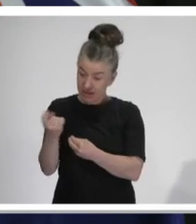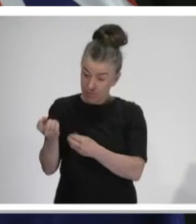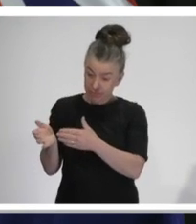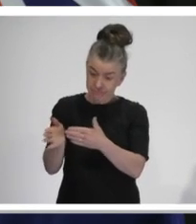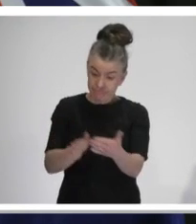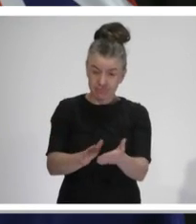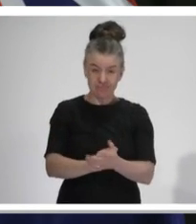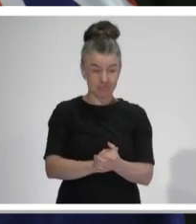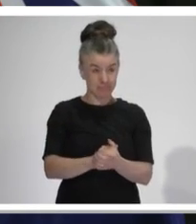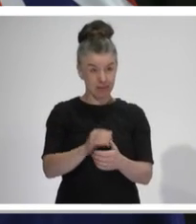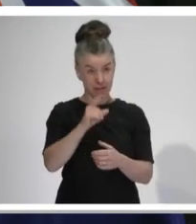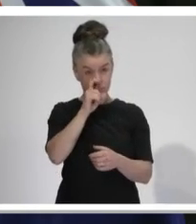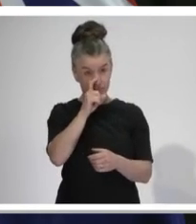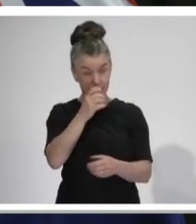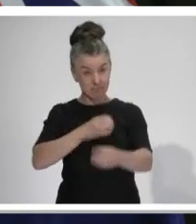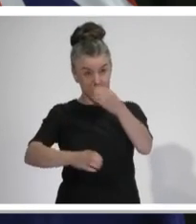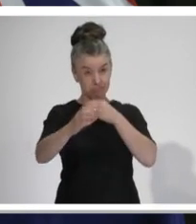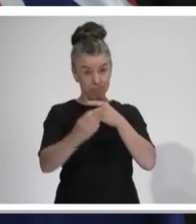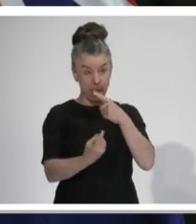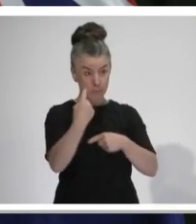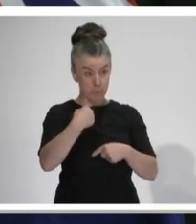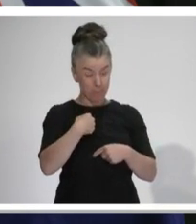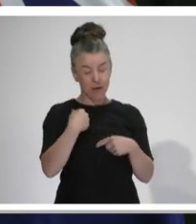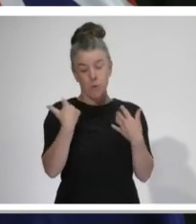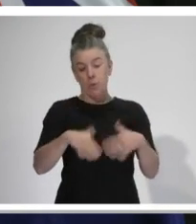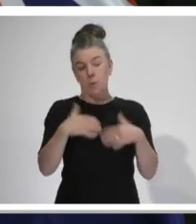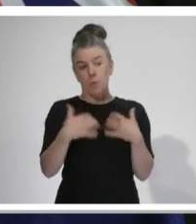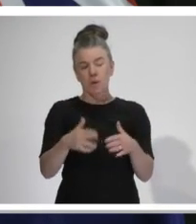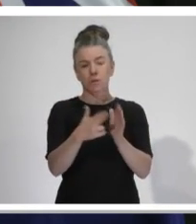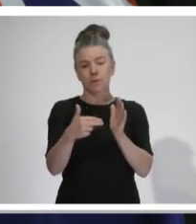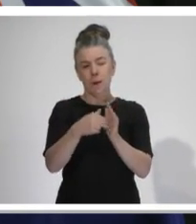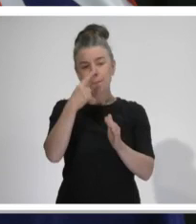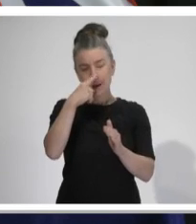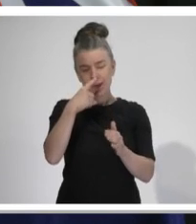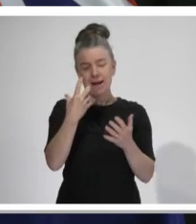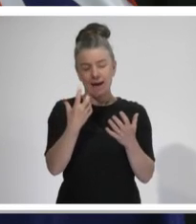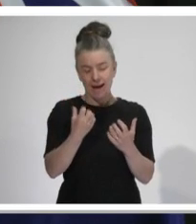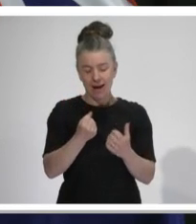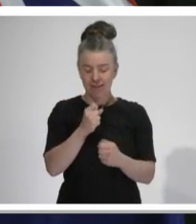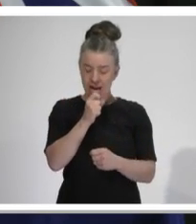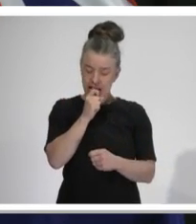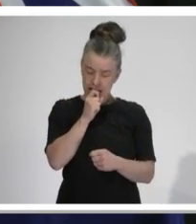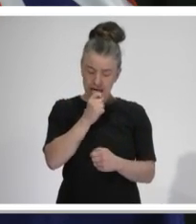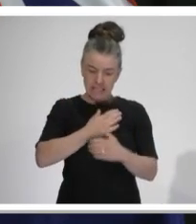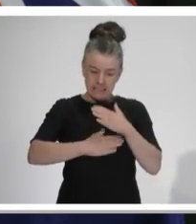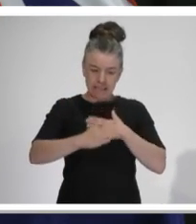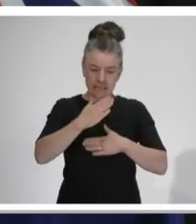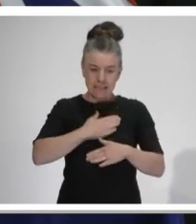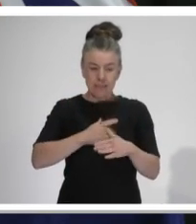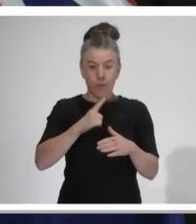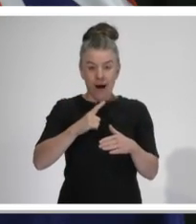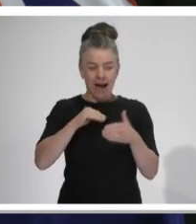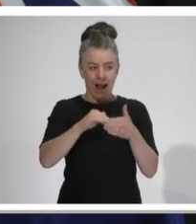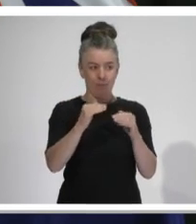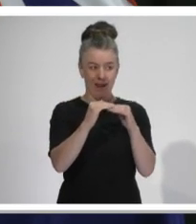me. These are the sacrifices New Zealanders are making so that we're making the progress we are. And so, my